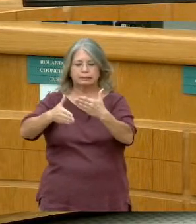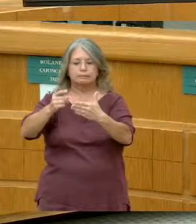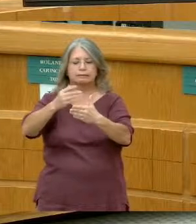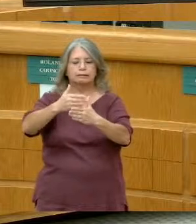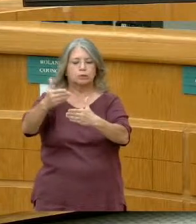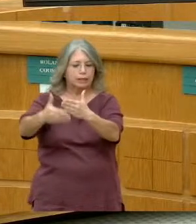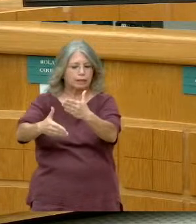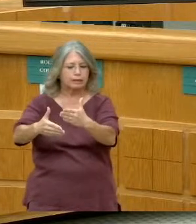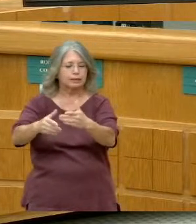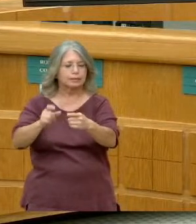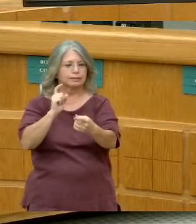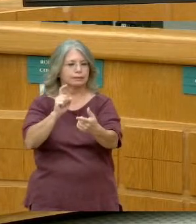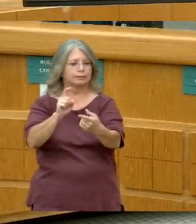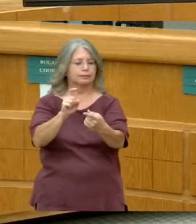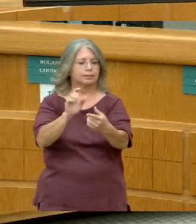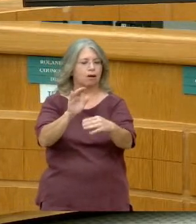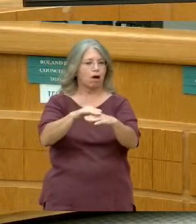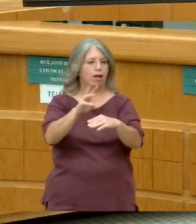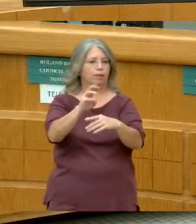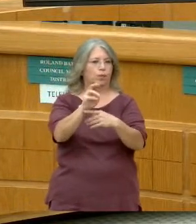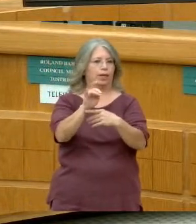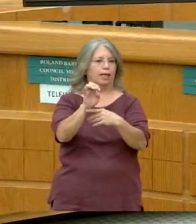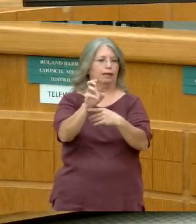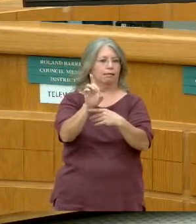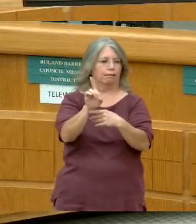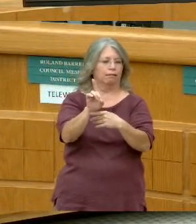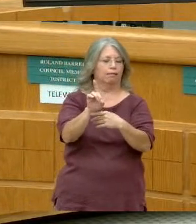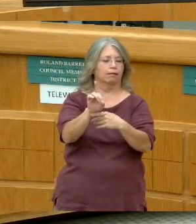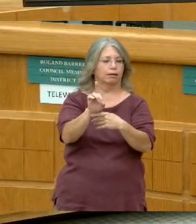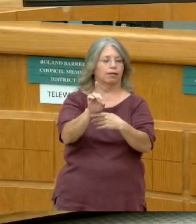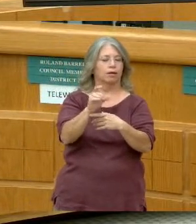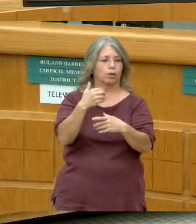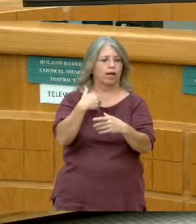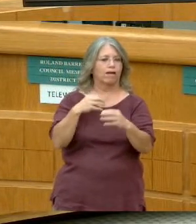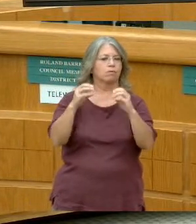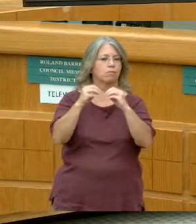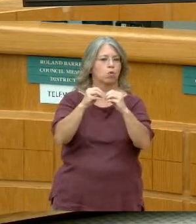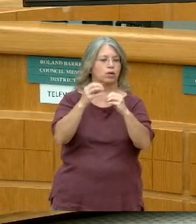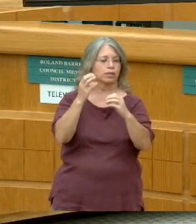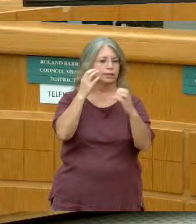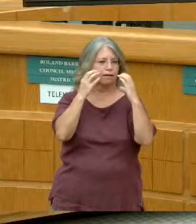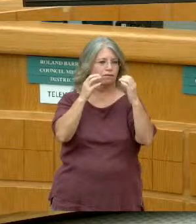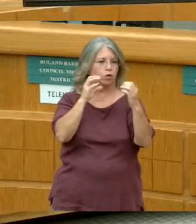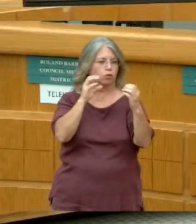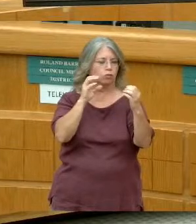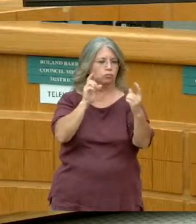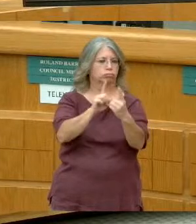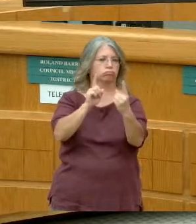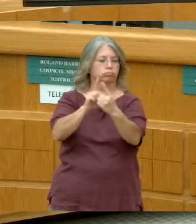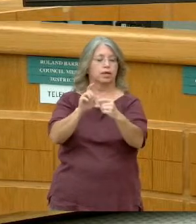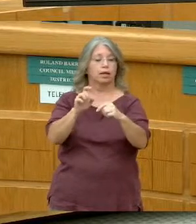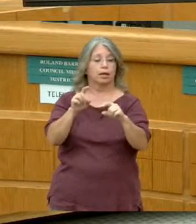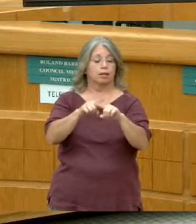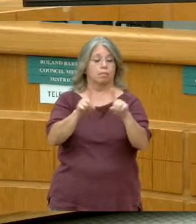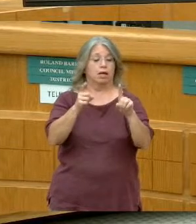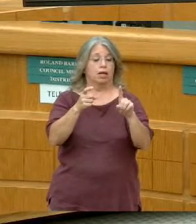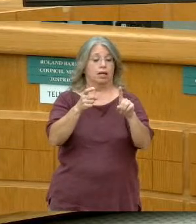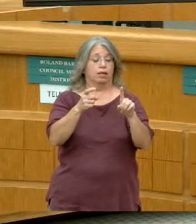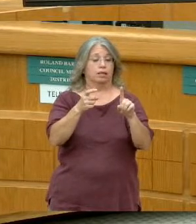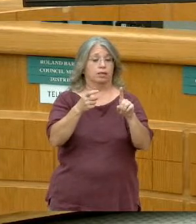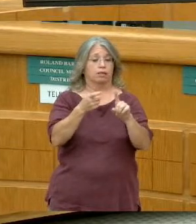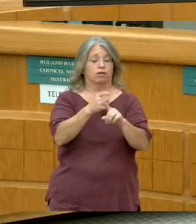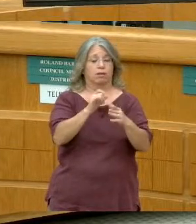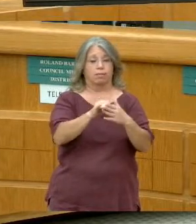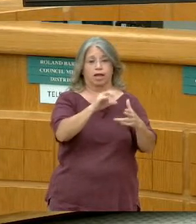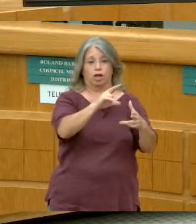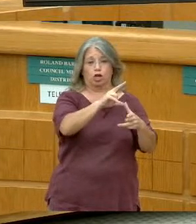increase in the amount of encounters that were occurring. So, but with the hurricane, it looks like maybe we're gonna stay with the